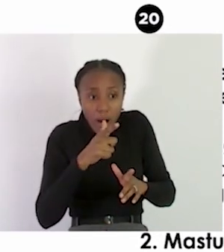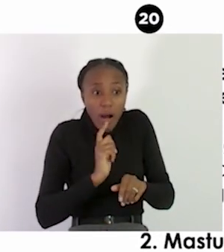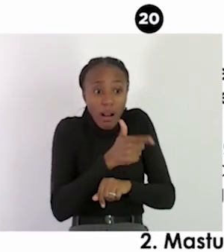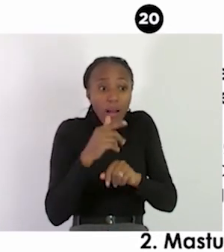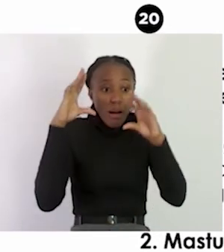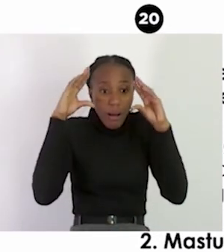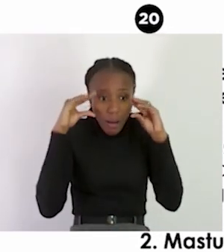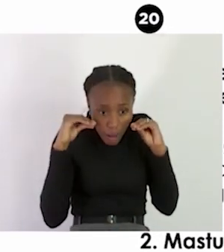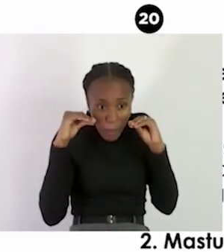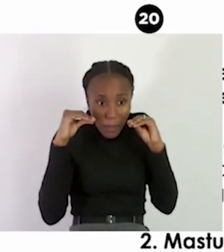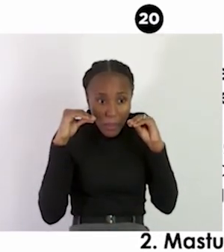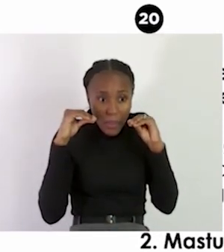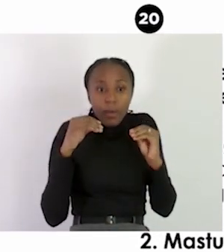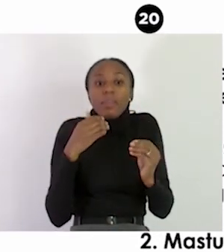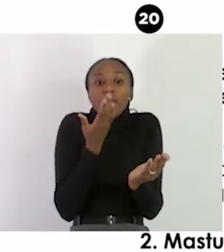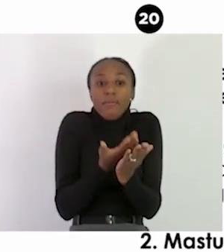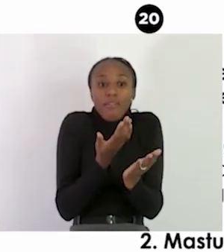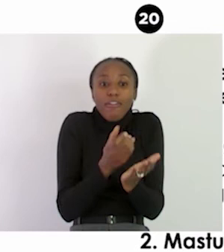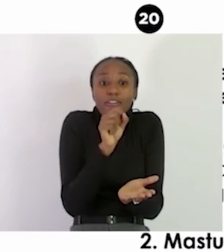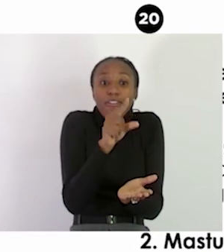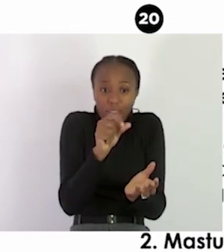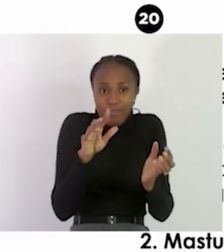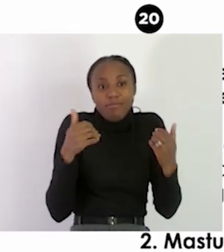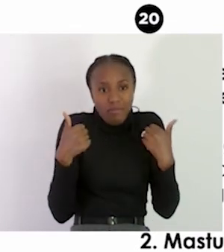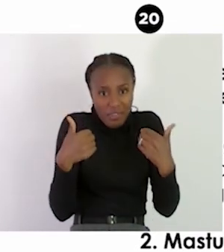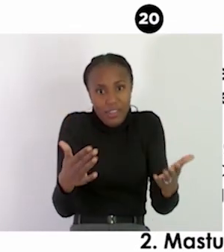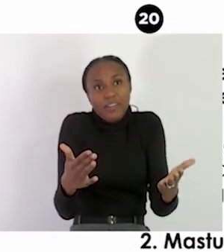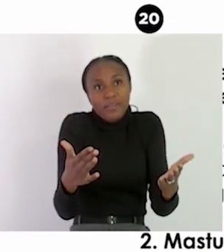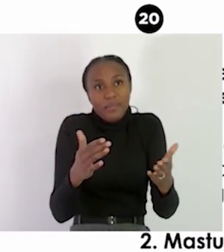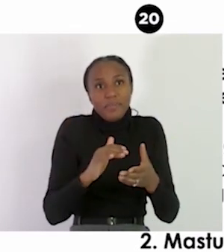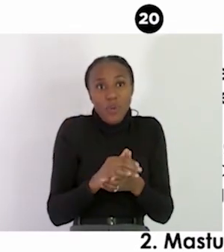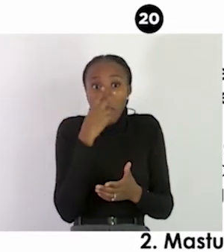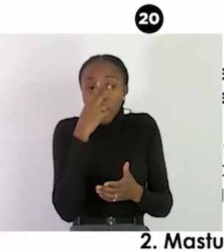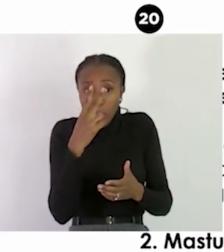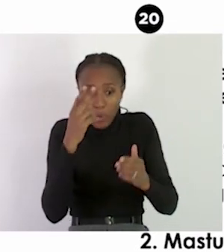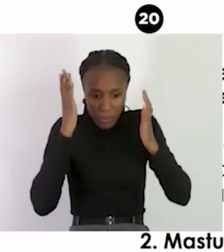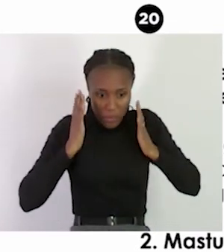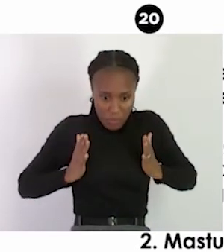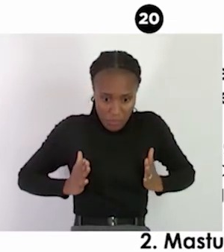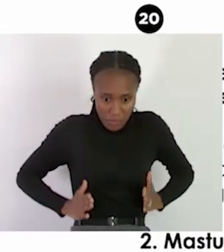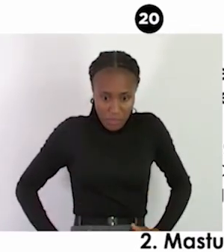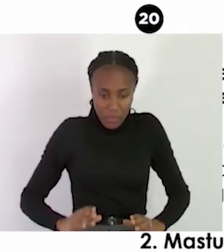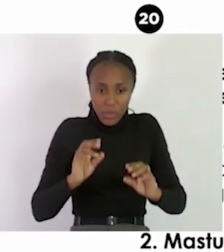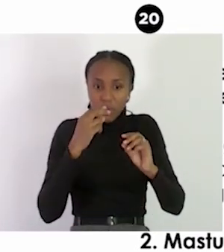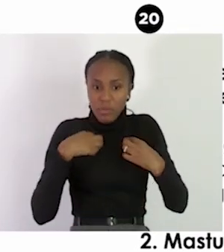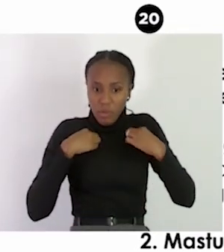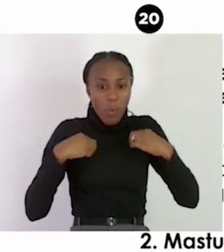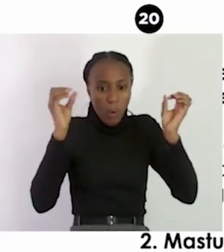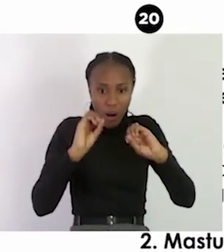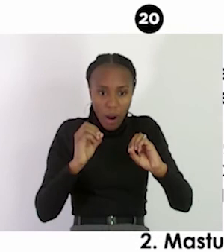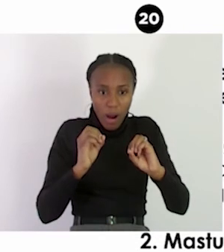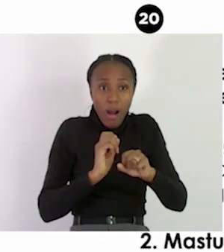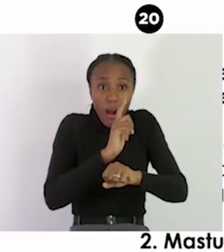sleep, then those wet dreams will be there, or you are watching naked pictures. So wet dreams can be avoided